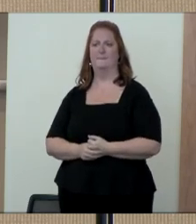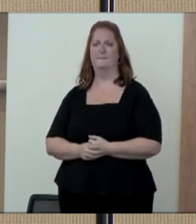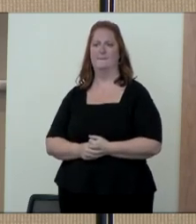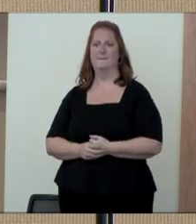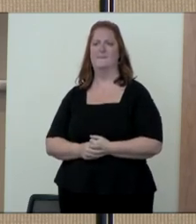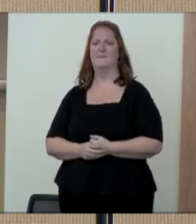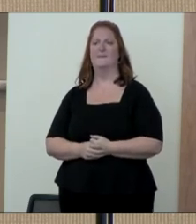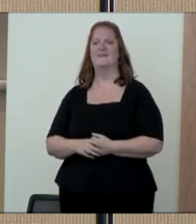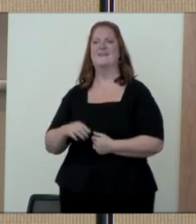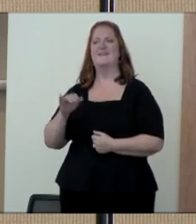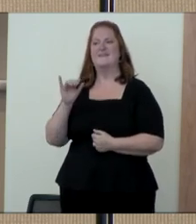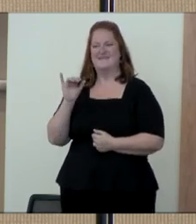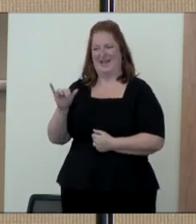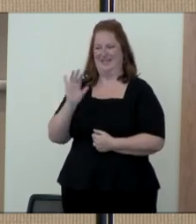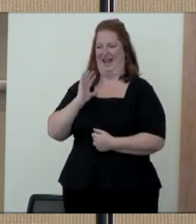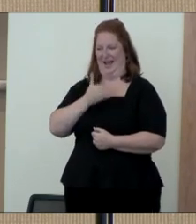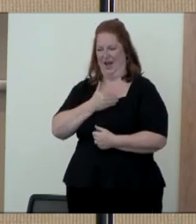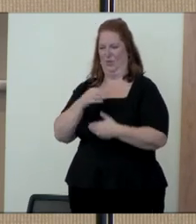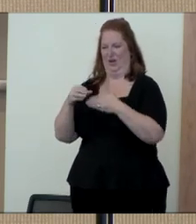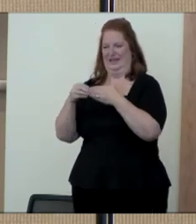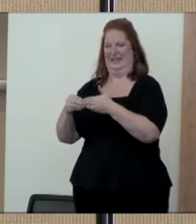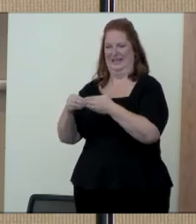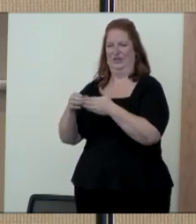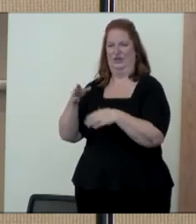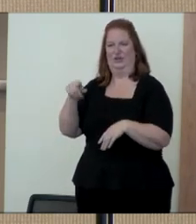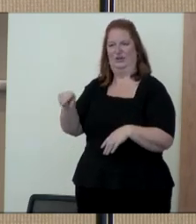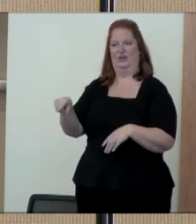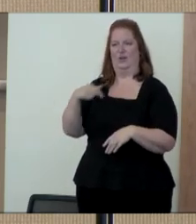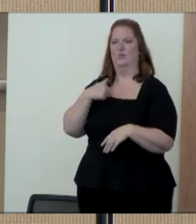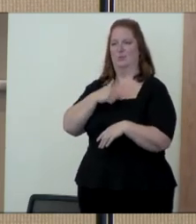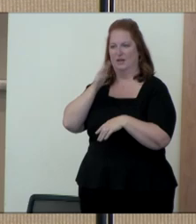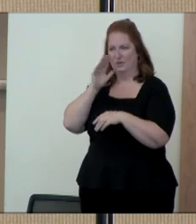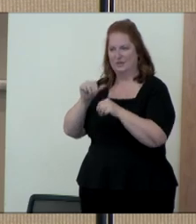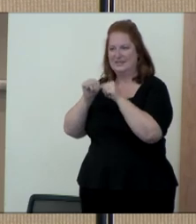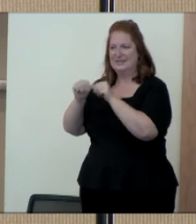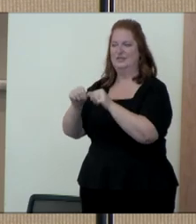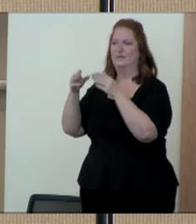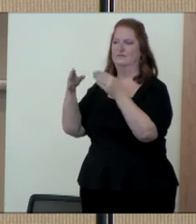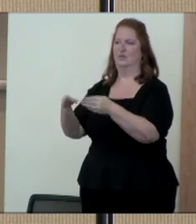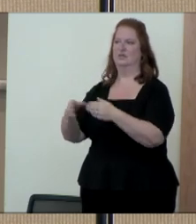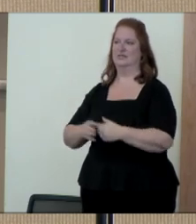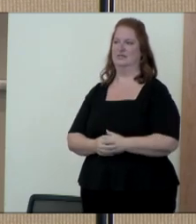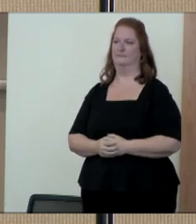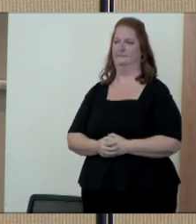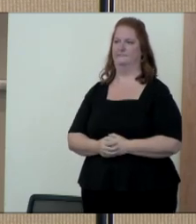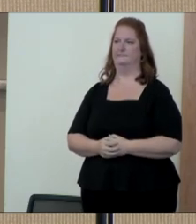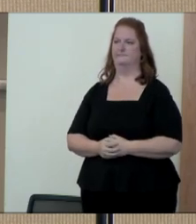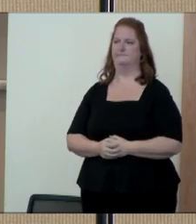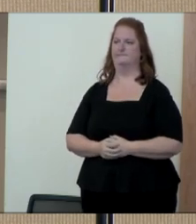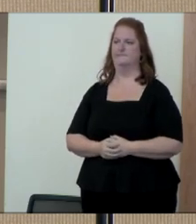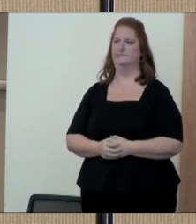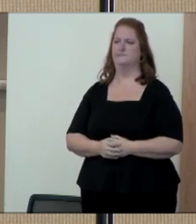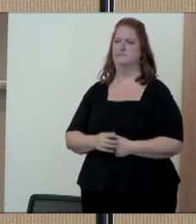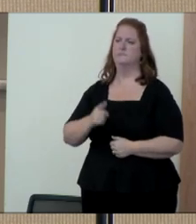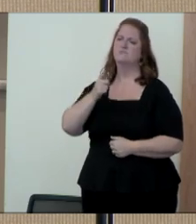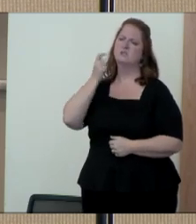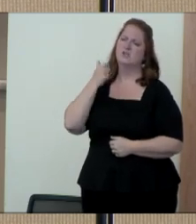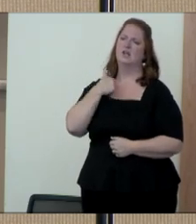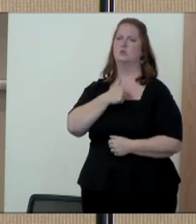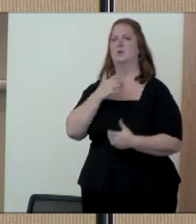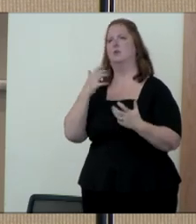all areas where we lead, and as I mentioned, where we're going to continue to focus. Not for the sakes of ranking